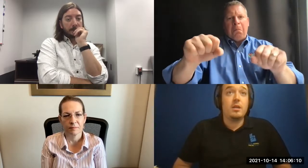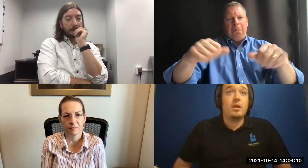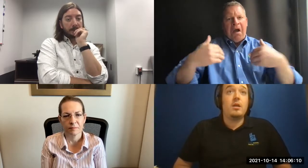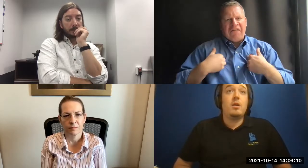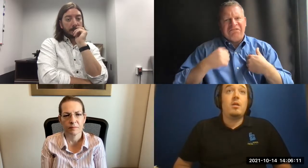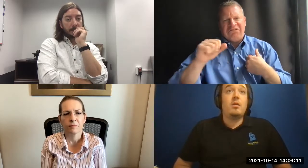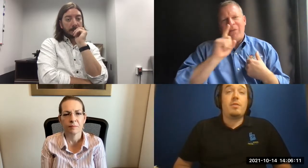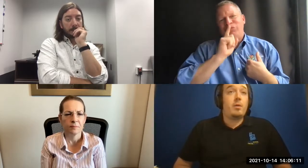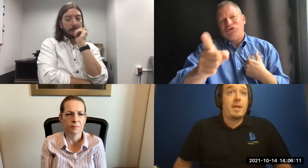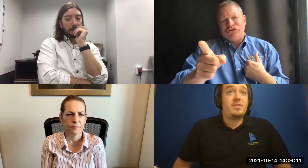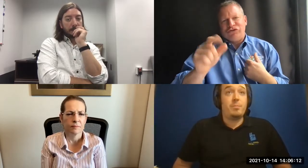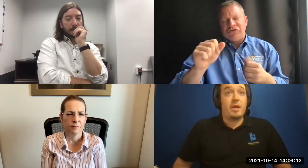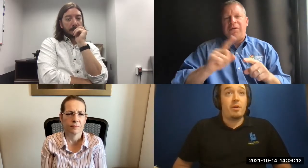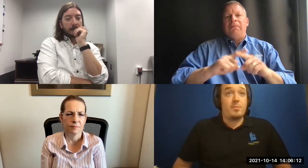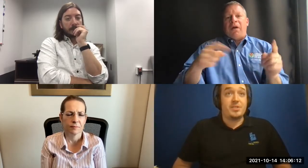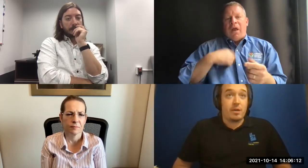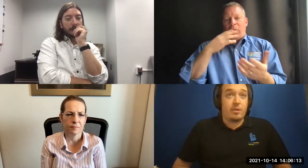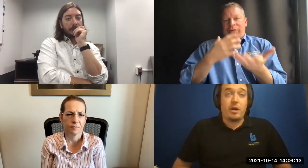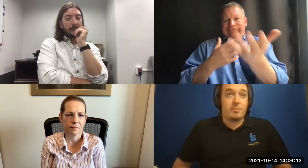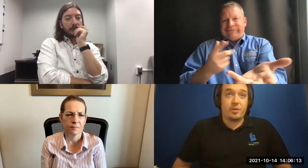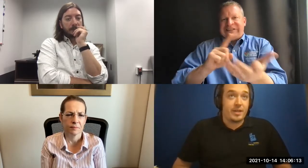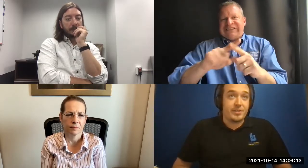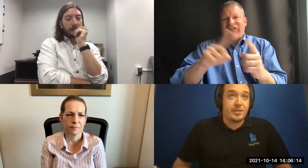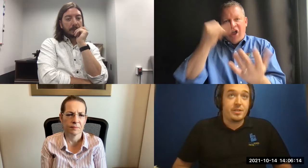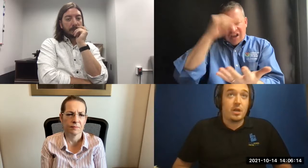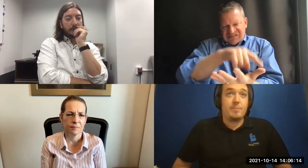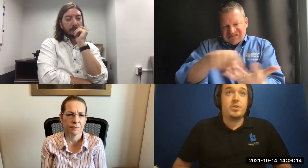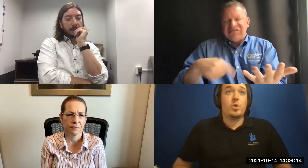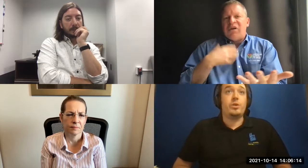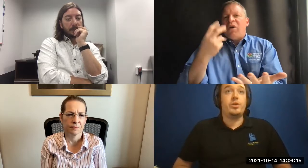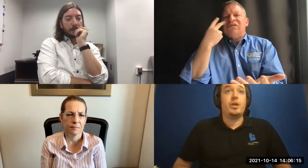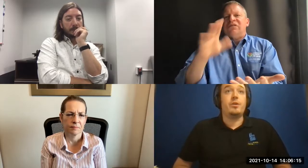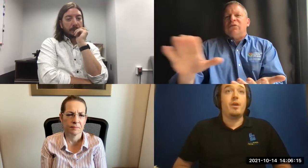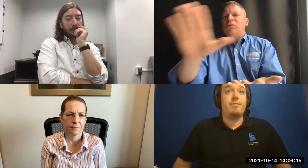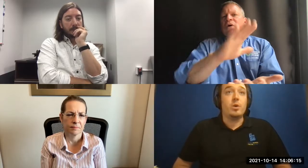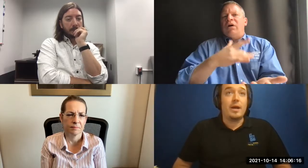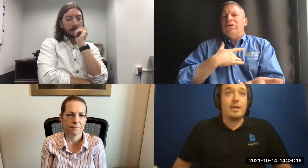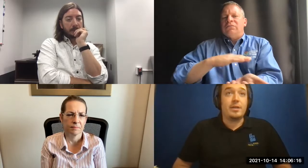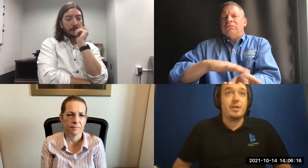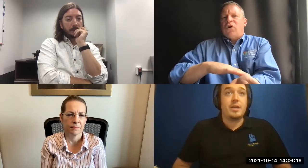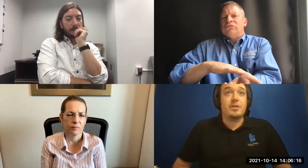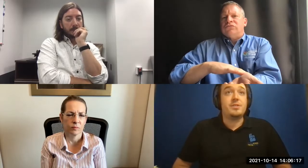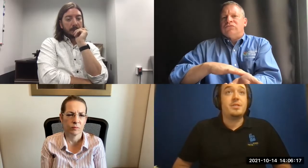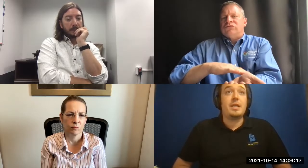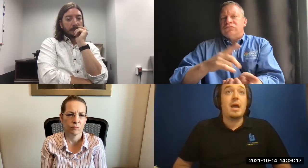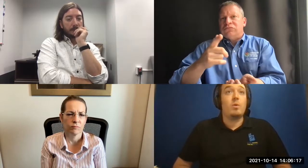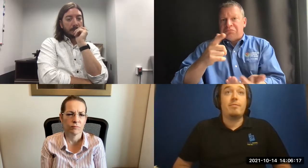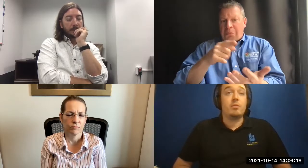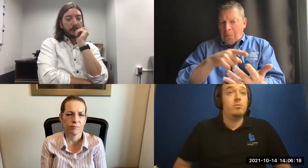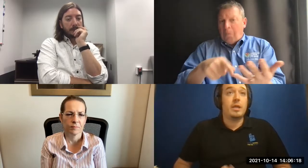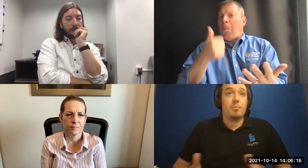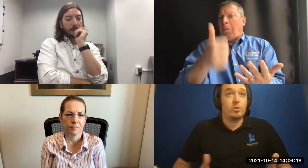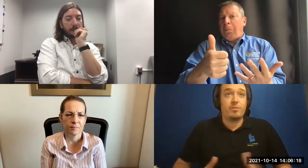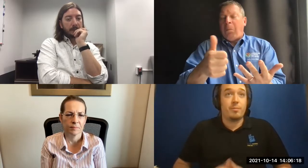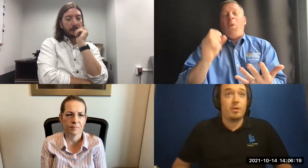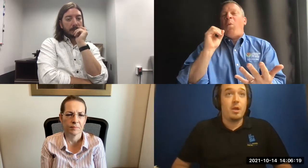meaning that there may still be other options out there. I'm sure they exist. I'm just going to share a few ideas and see how we